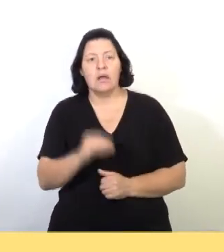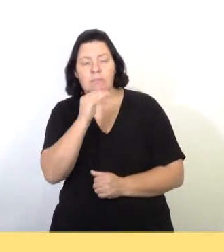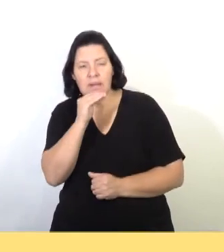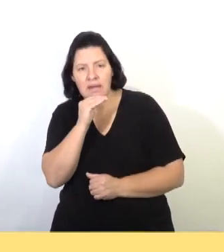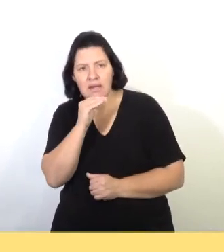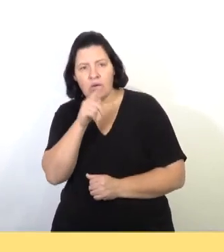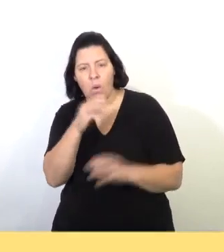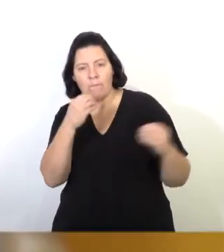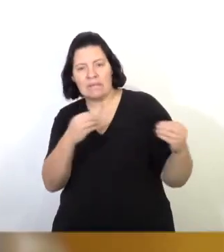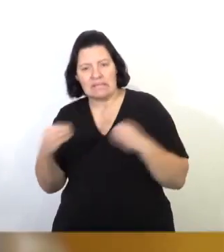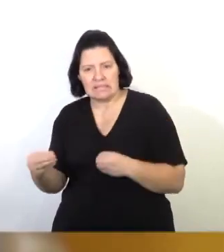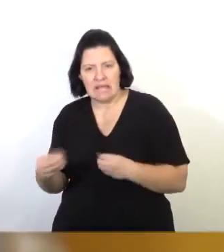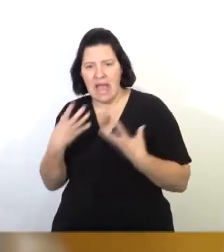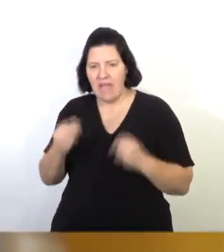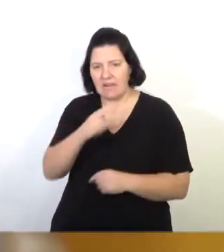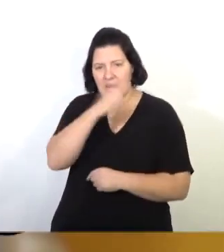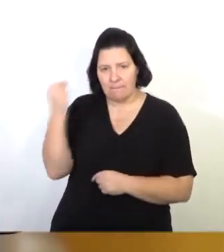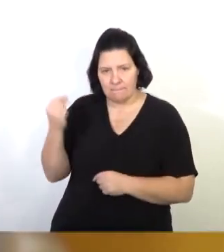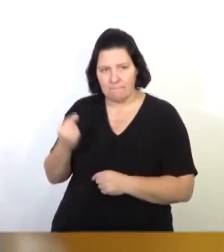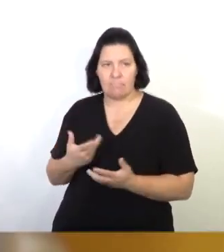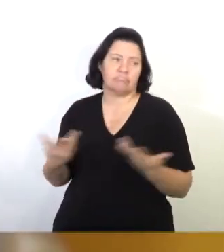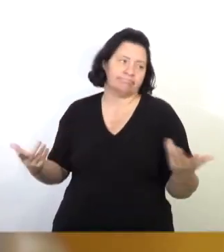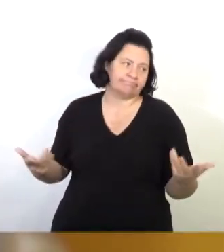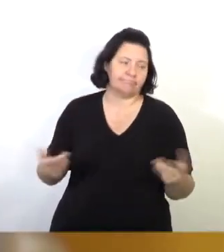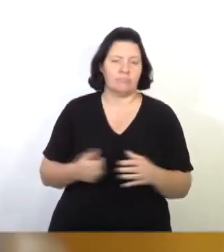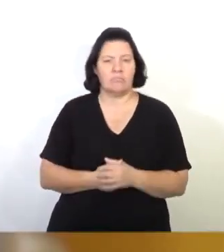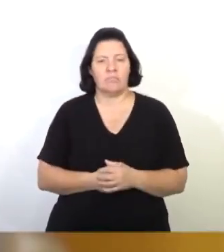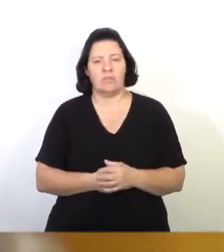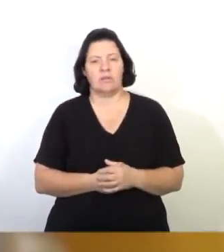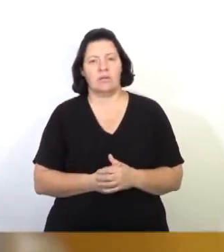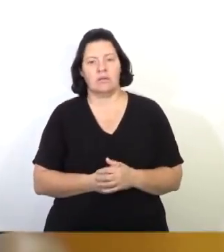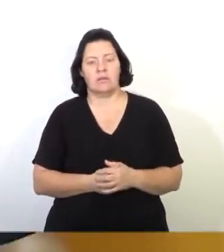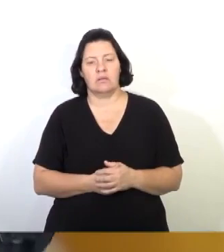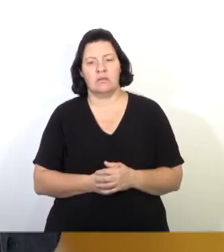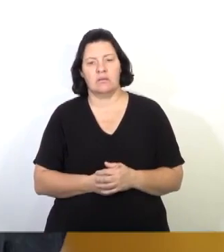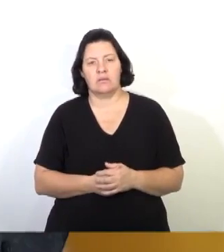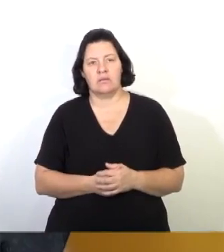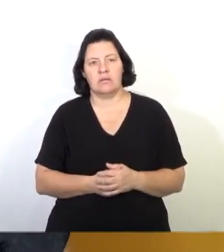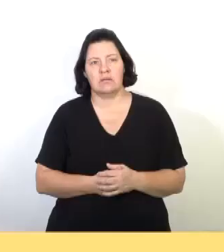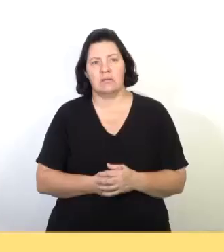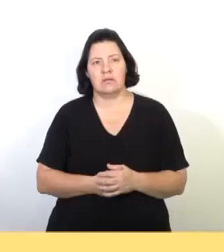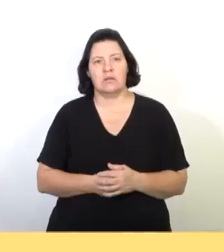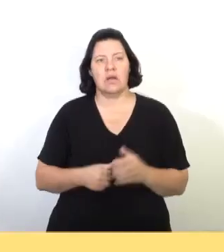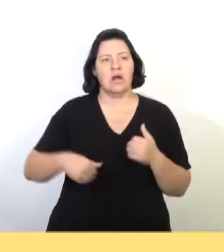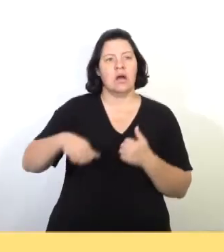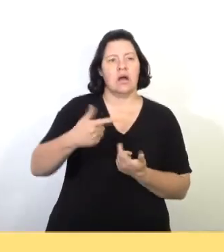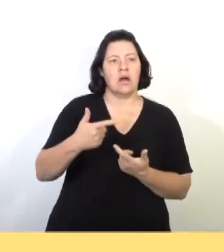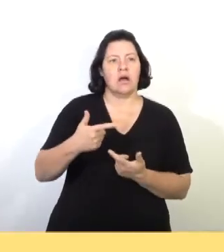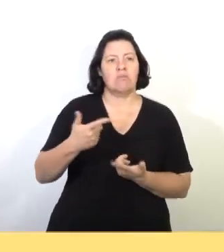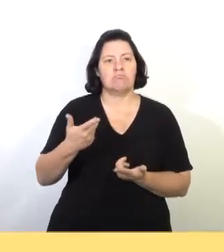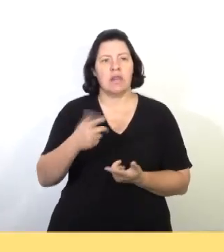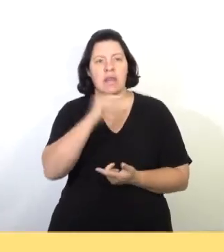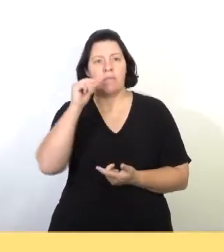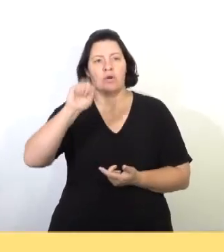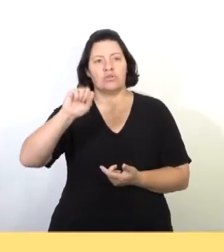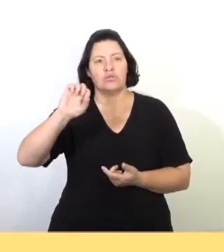That means if your business has a name, let's say it's called, like you see here, it's Soshangube Traders, that